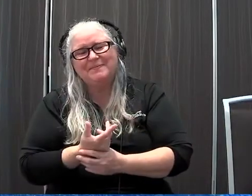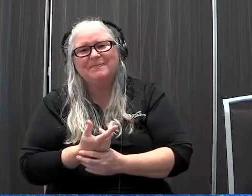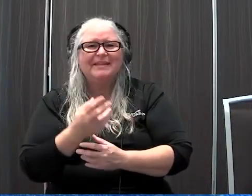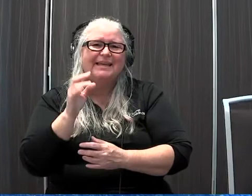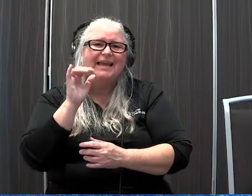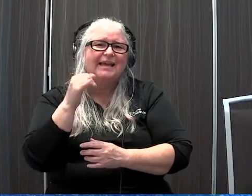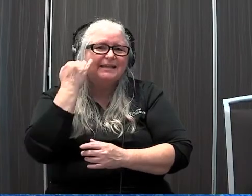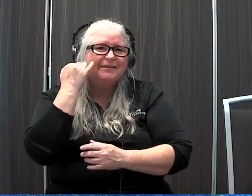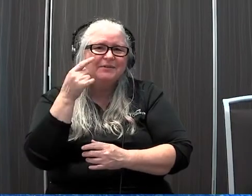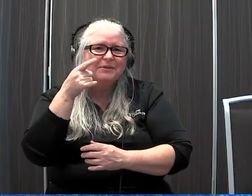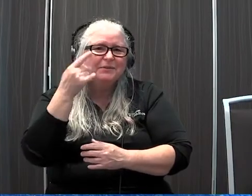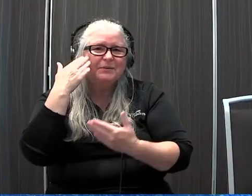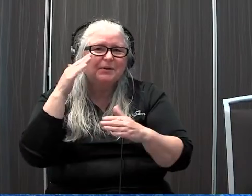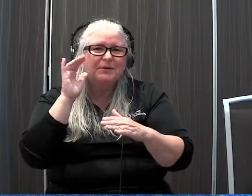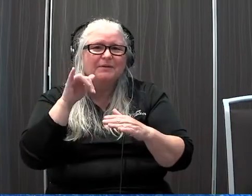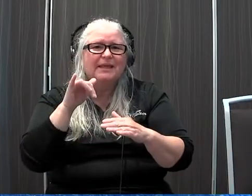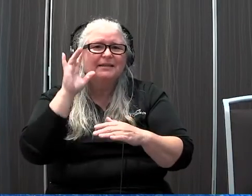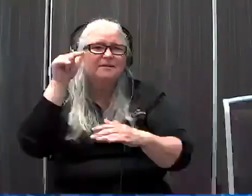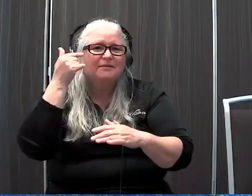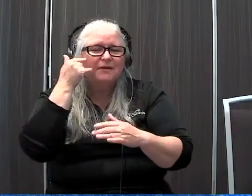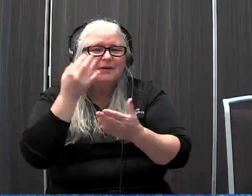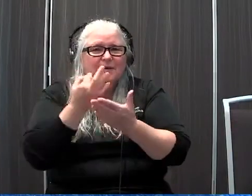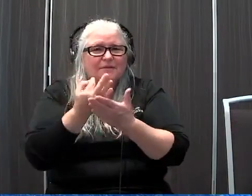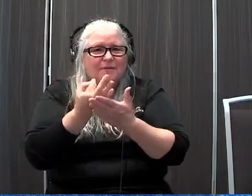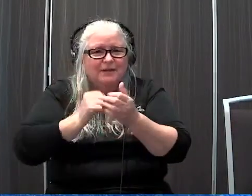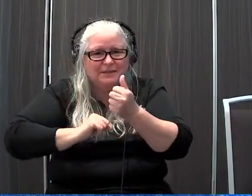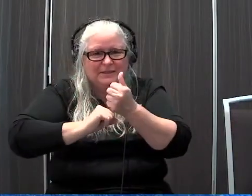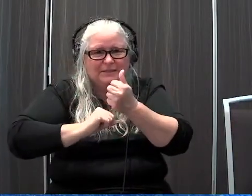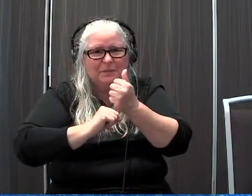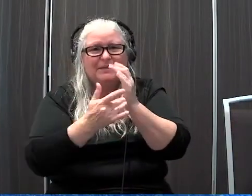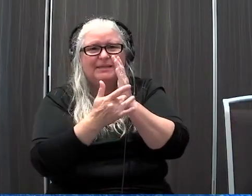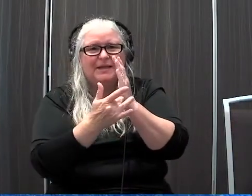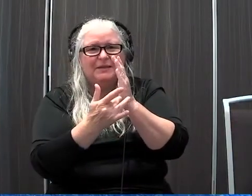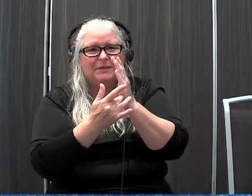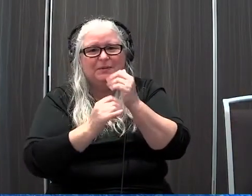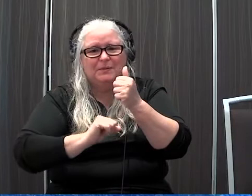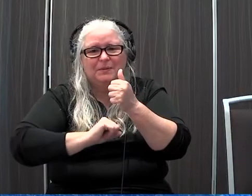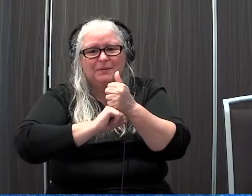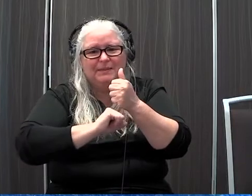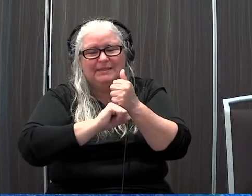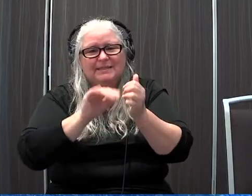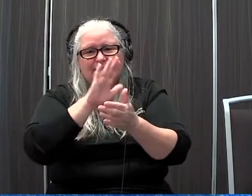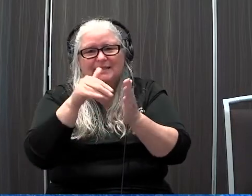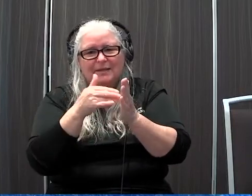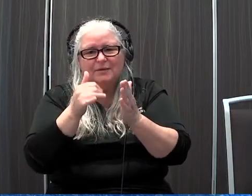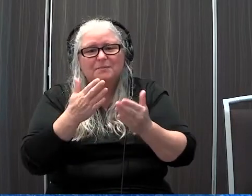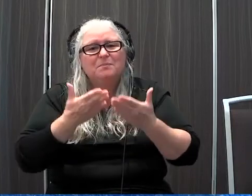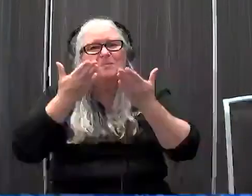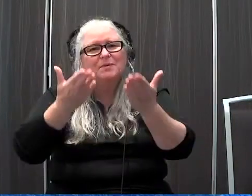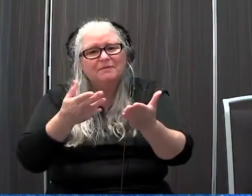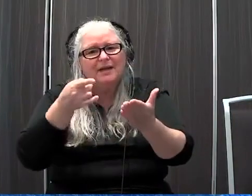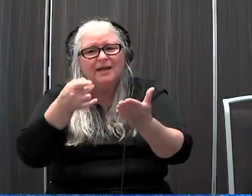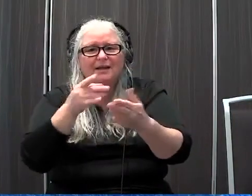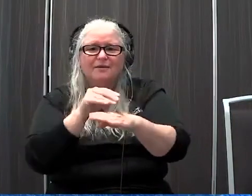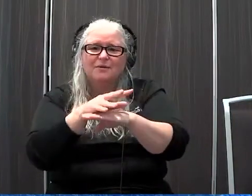are they're federally funded technical assistance centers that provide consultative